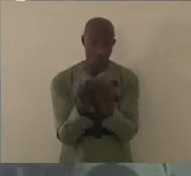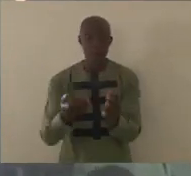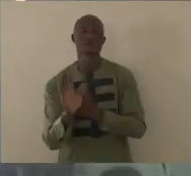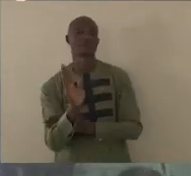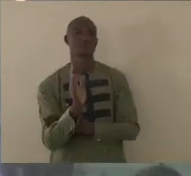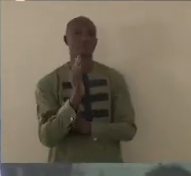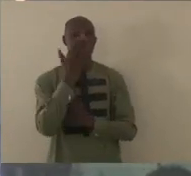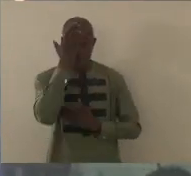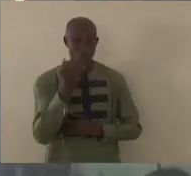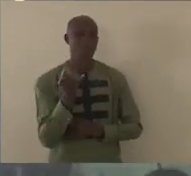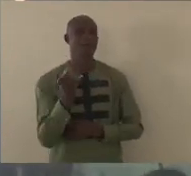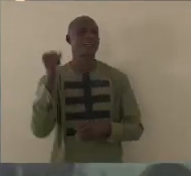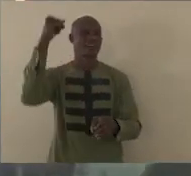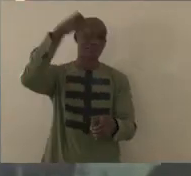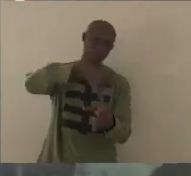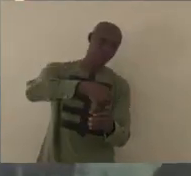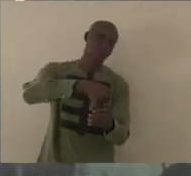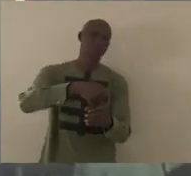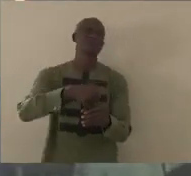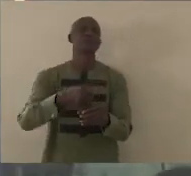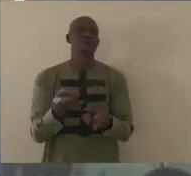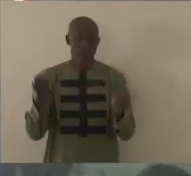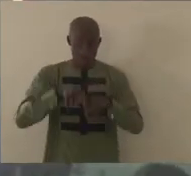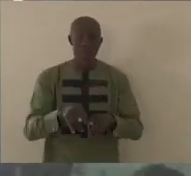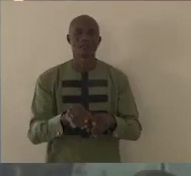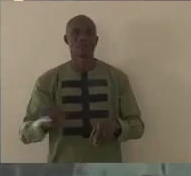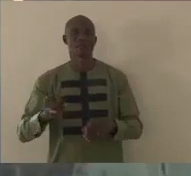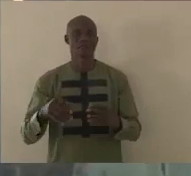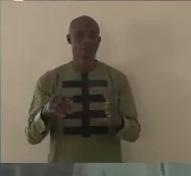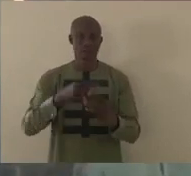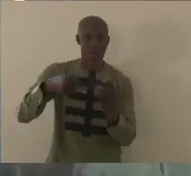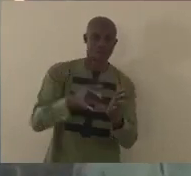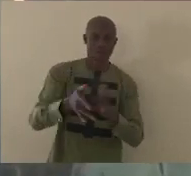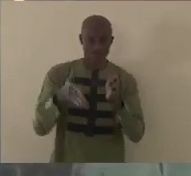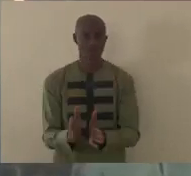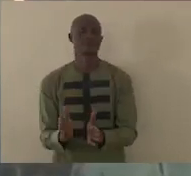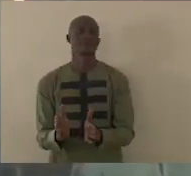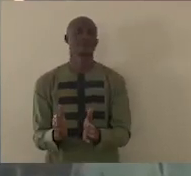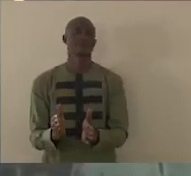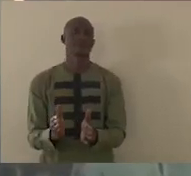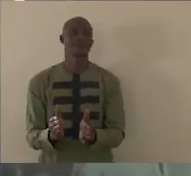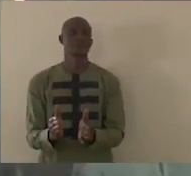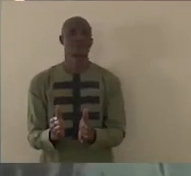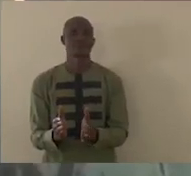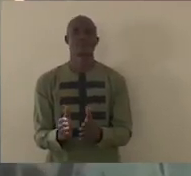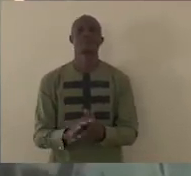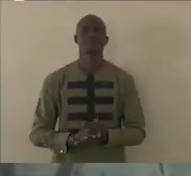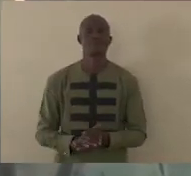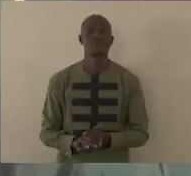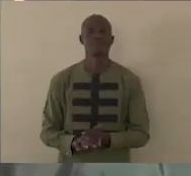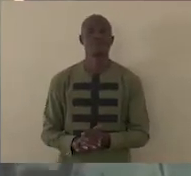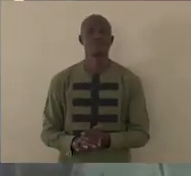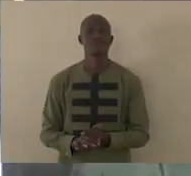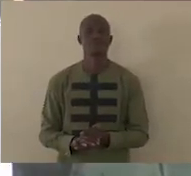God. Why are Muslims still pervasive among Christians? And what will I do about it?